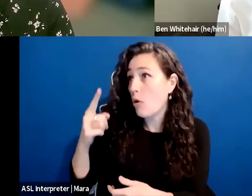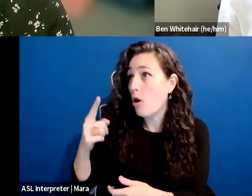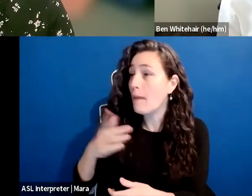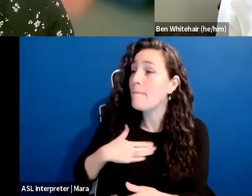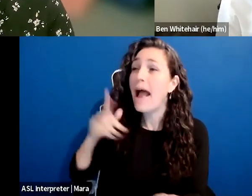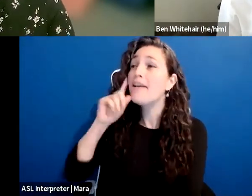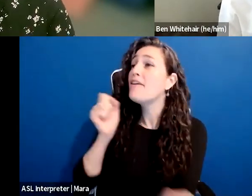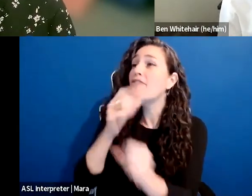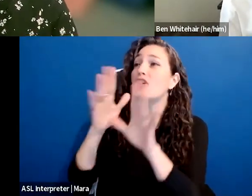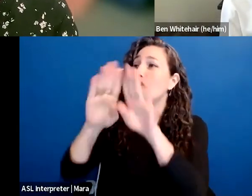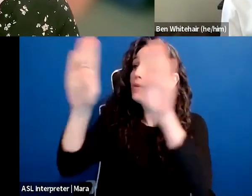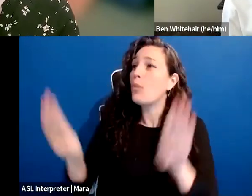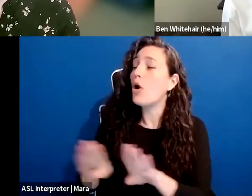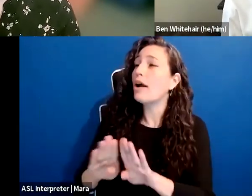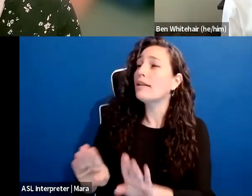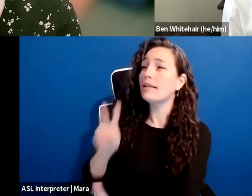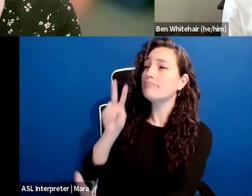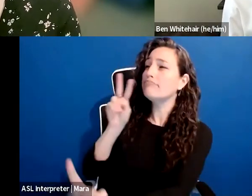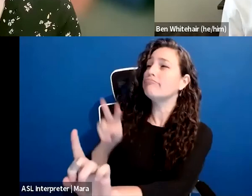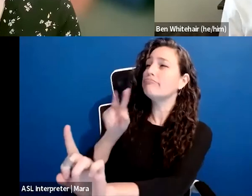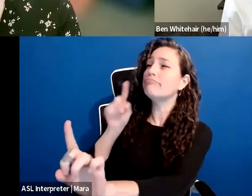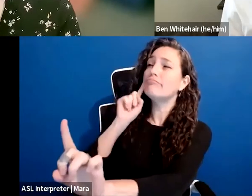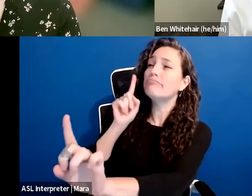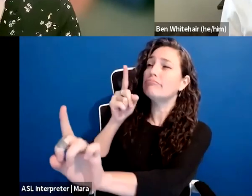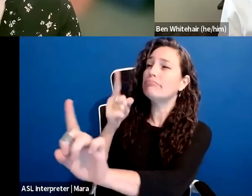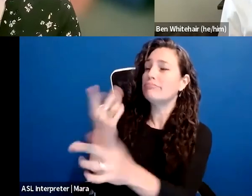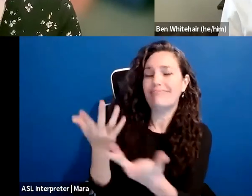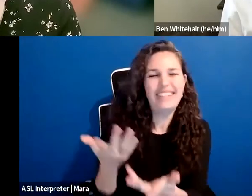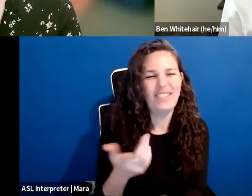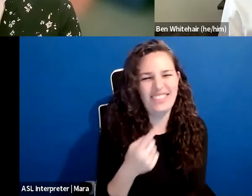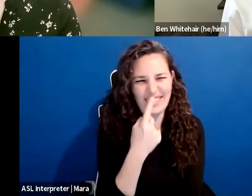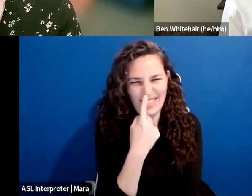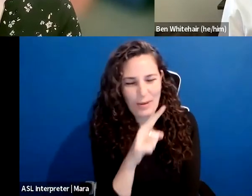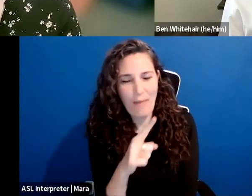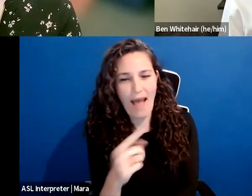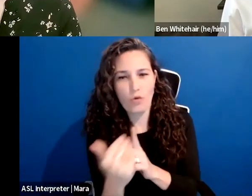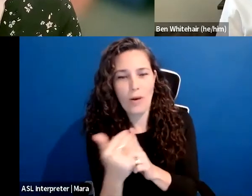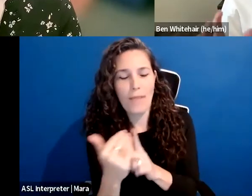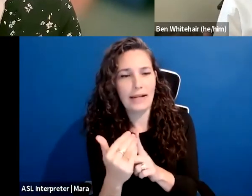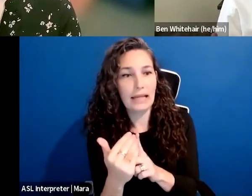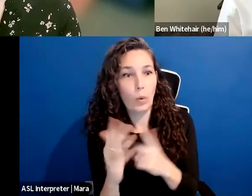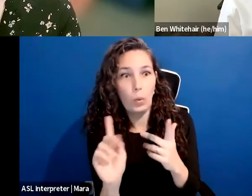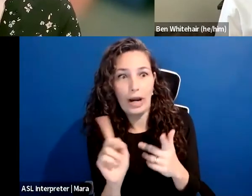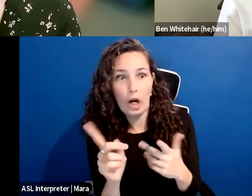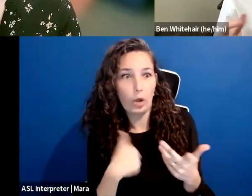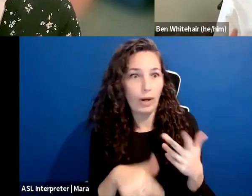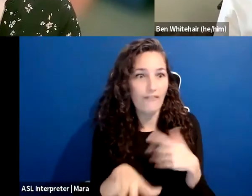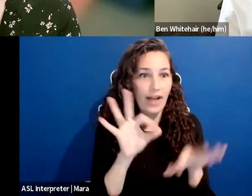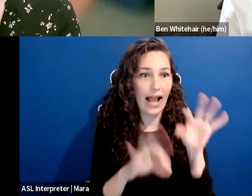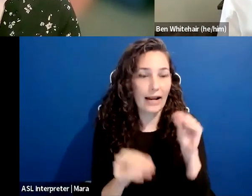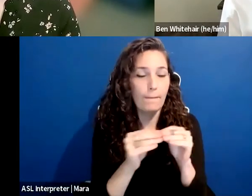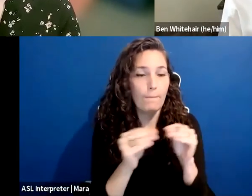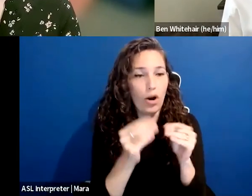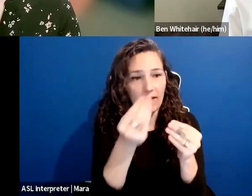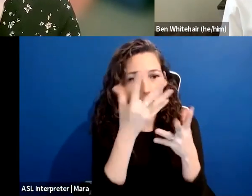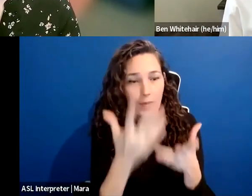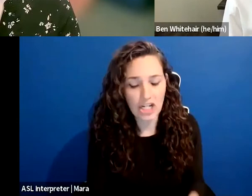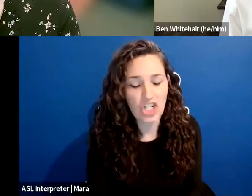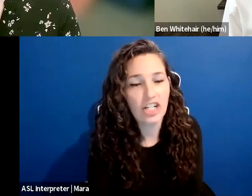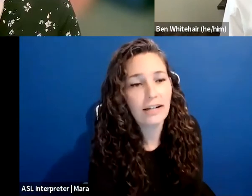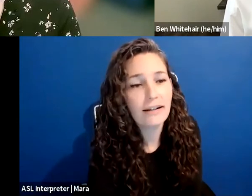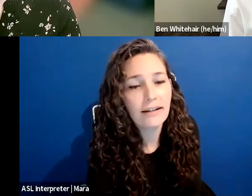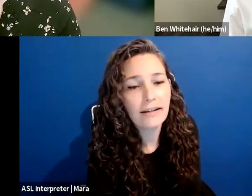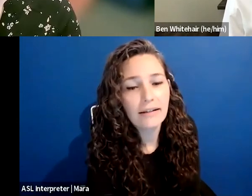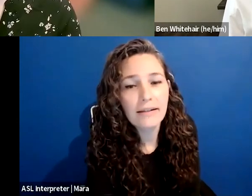board and know what it is that I'm wanting. Can you just remind us where to go to get more initial information, or where to go if we have